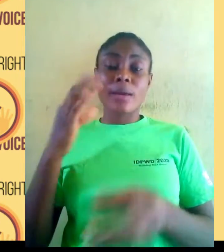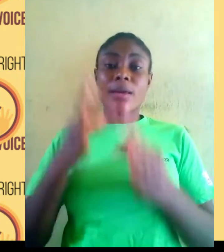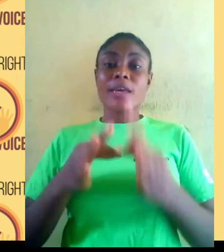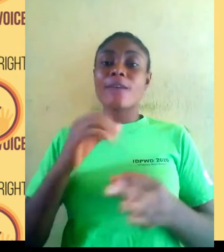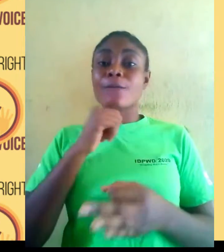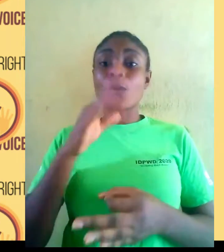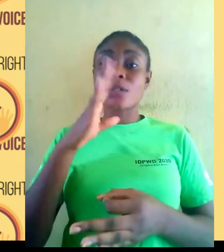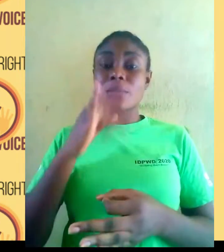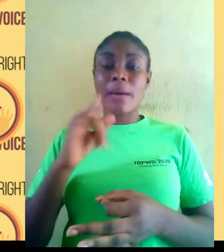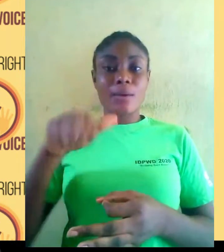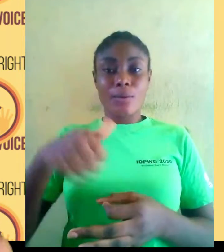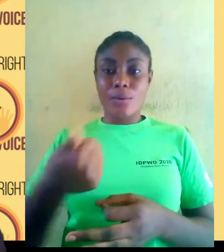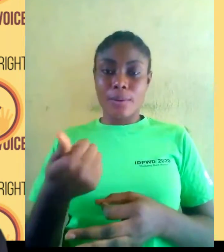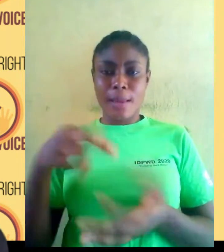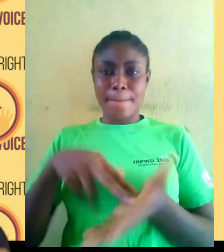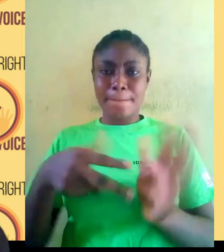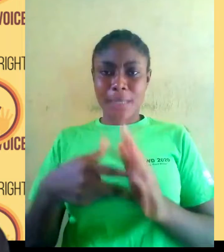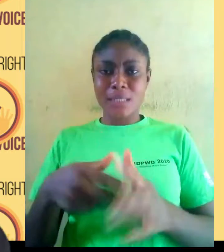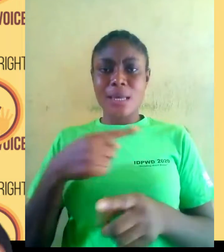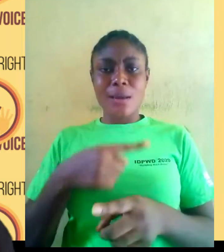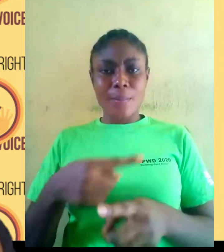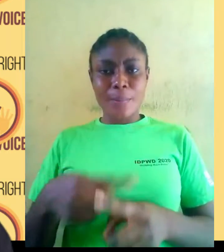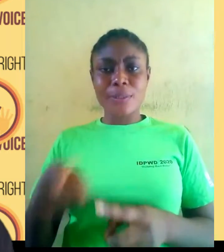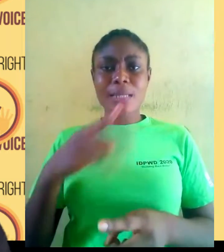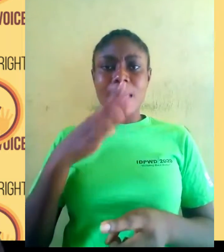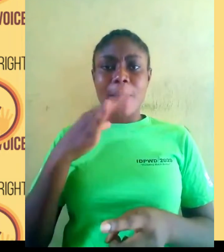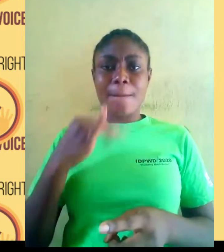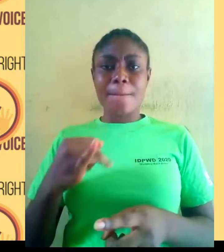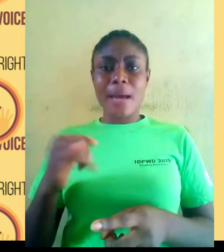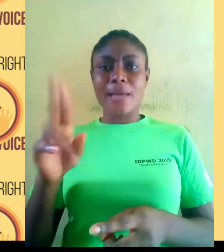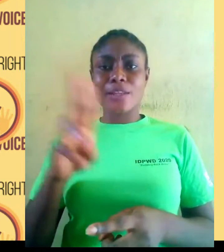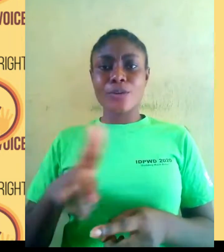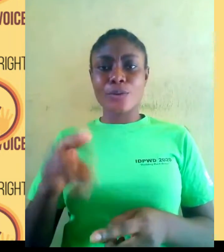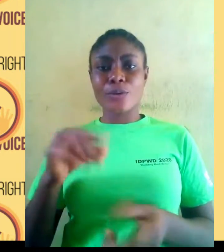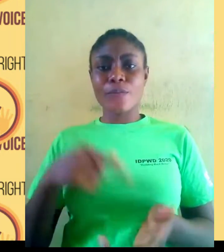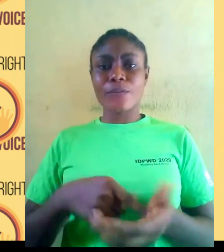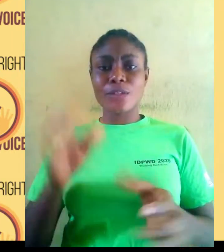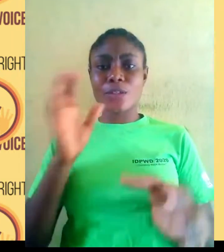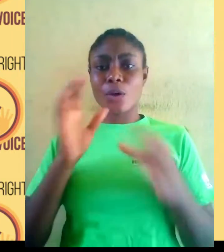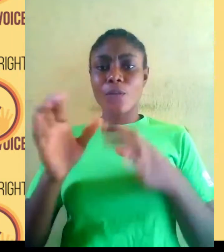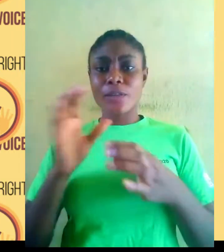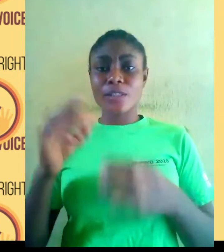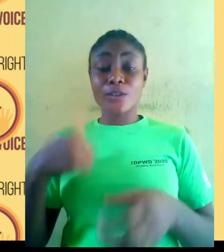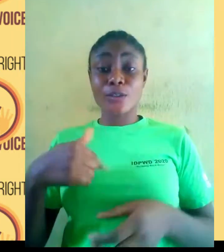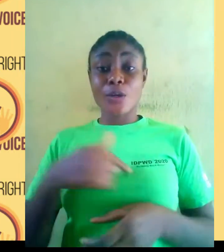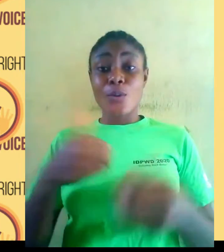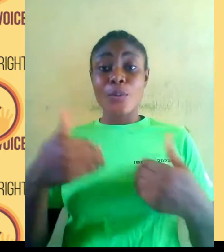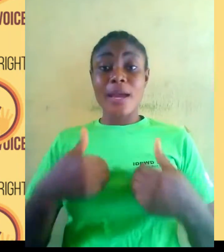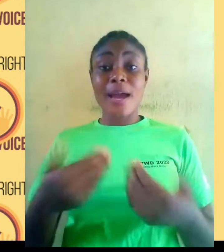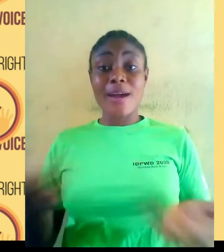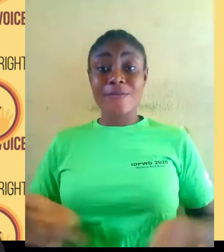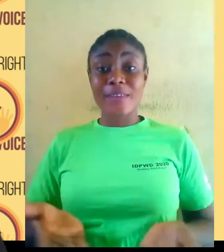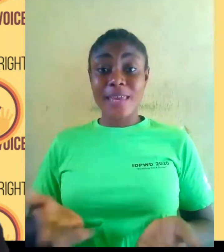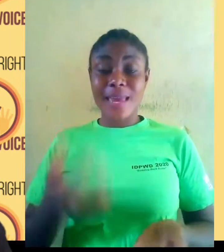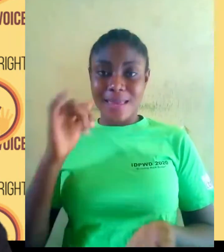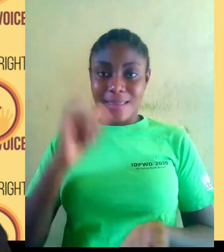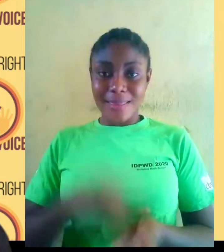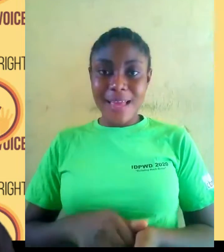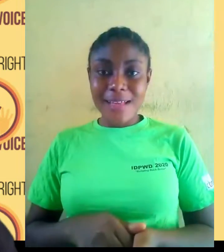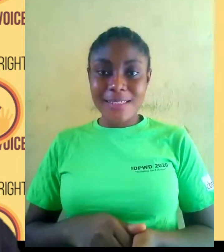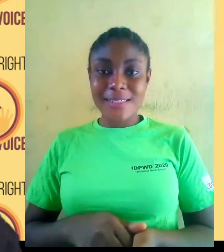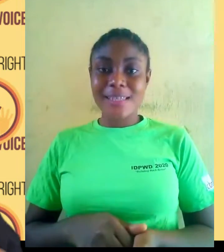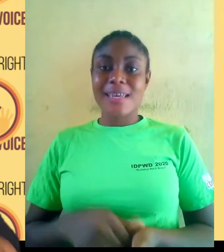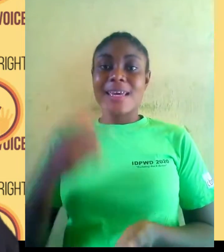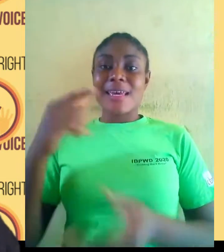any other means, at least by virtue of these conversations we have here, that the